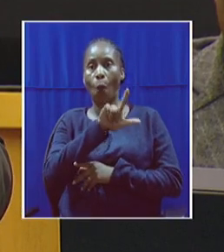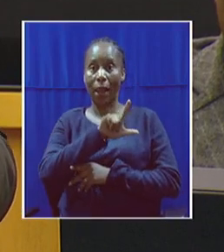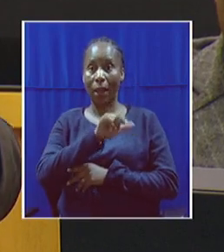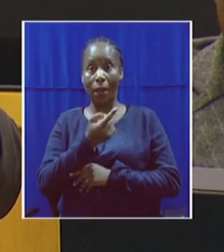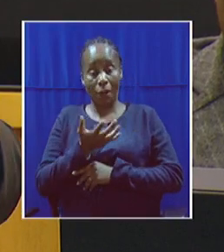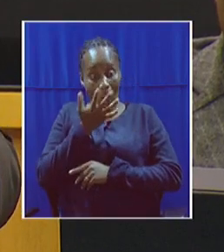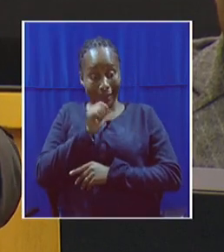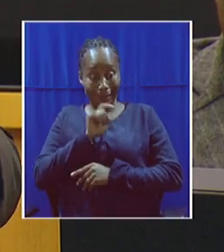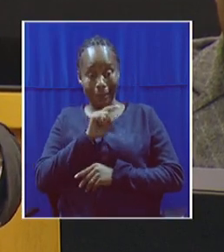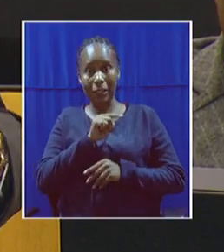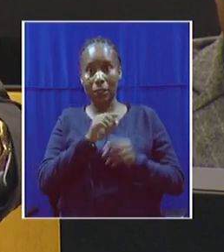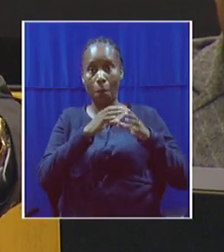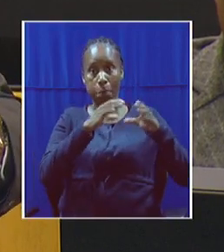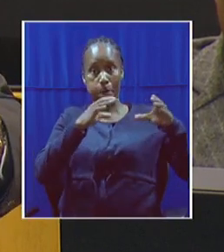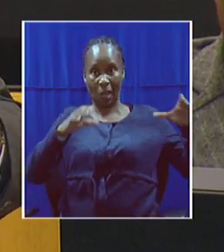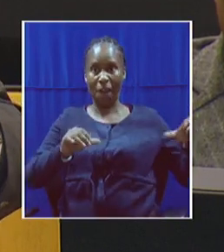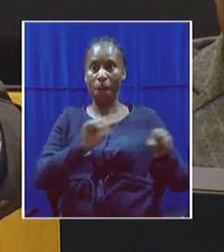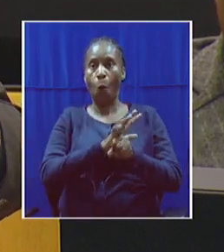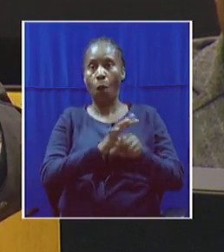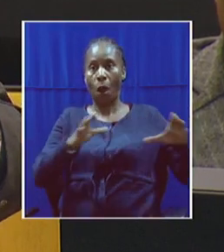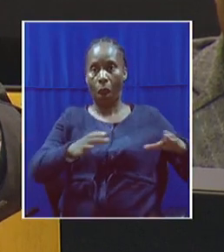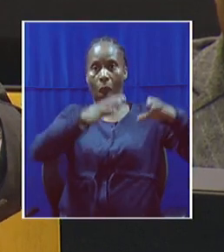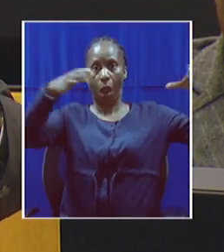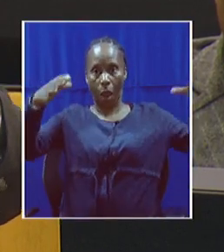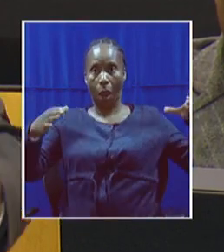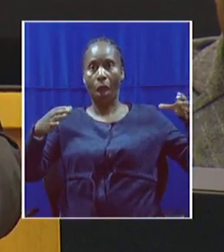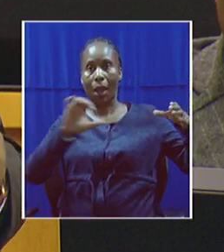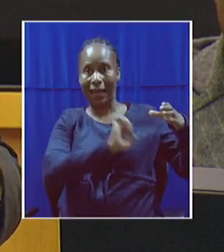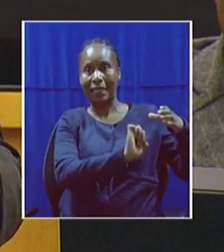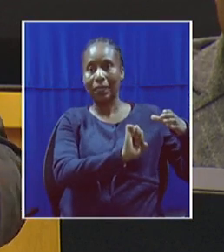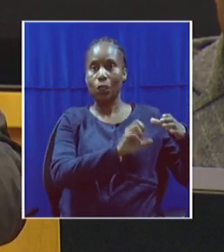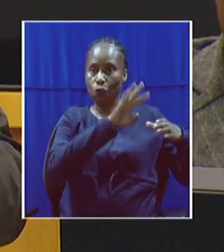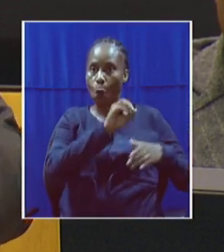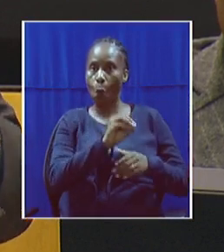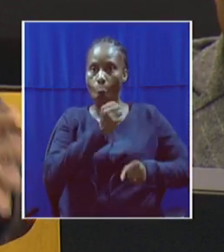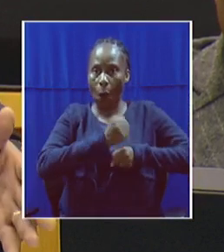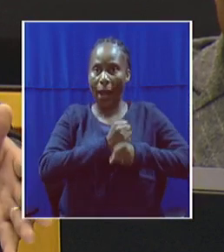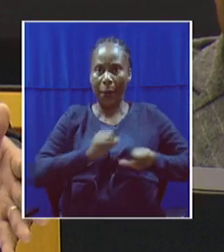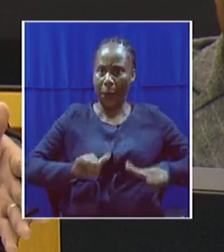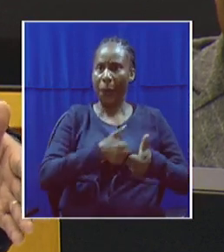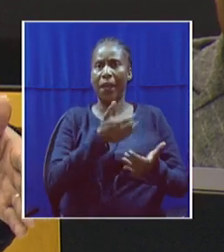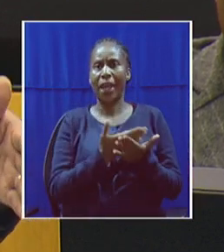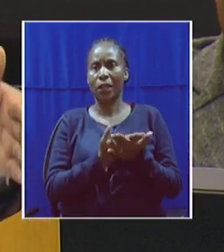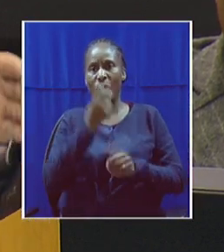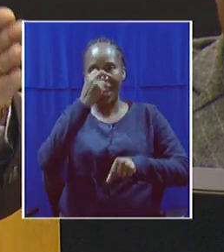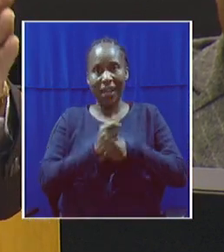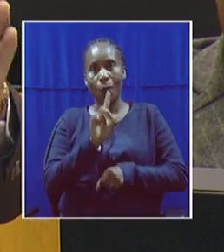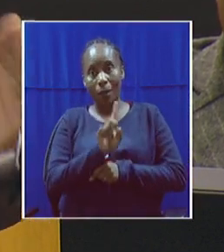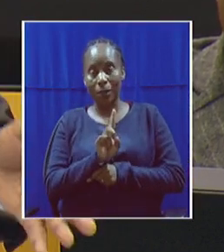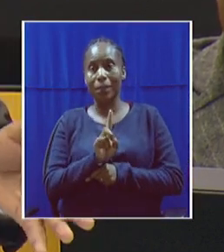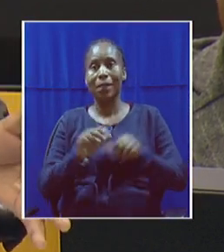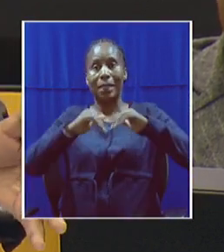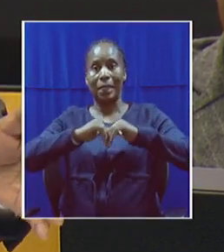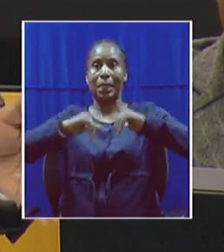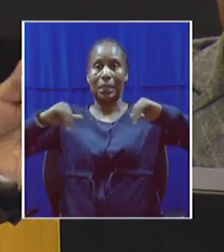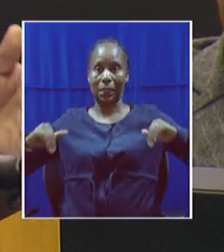sector to its full scale uh so that it can be optimal you need to separate it dedicate